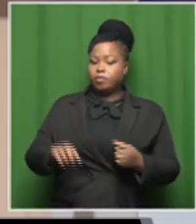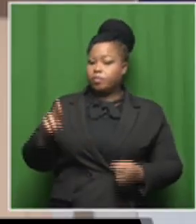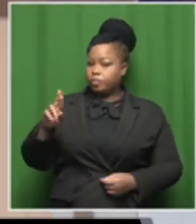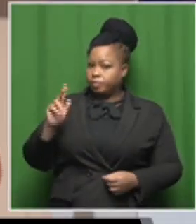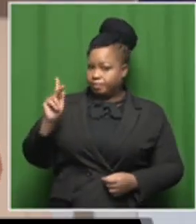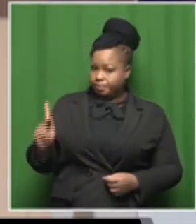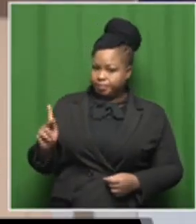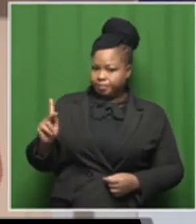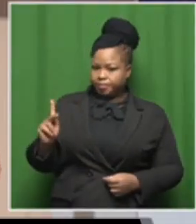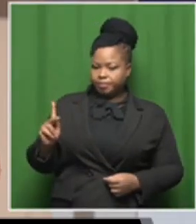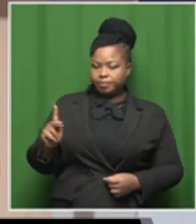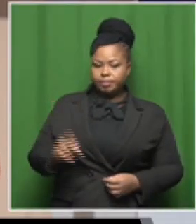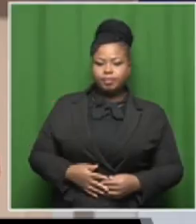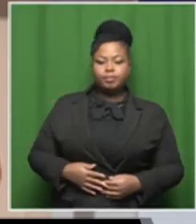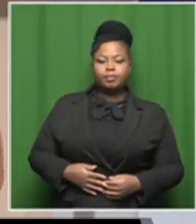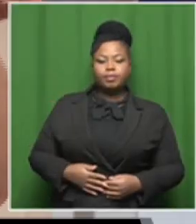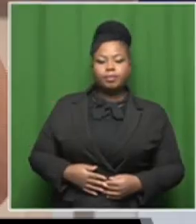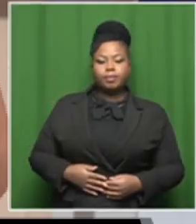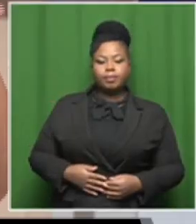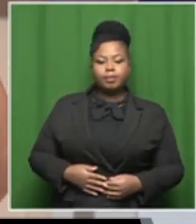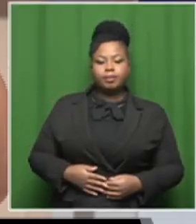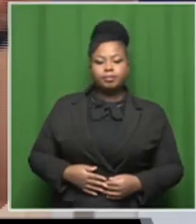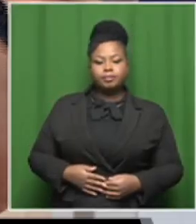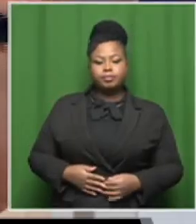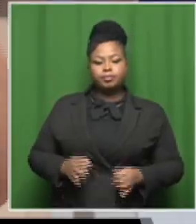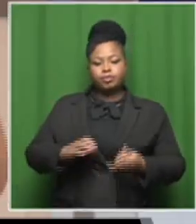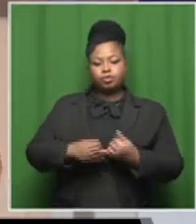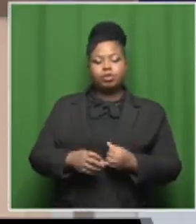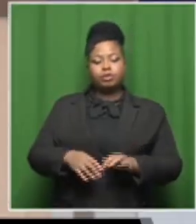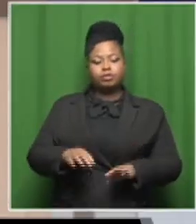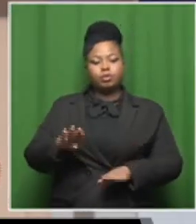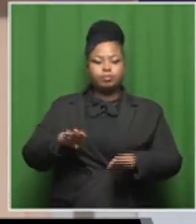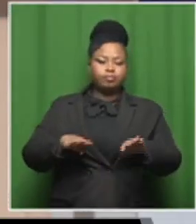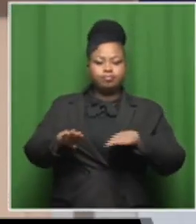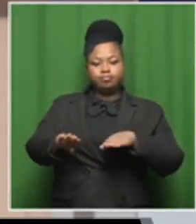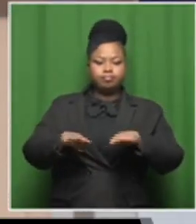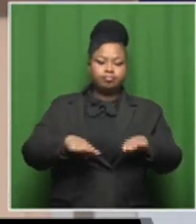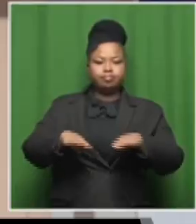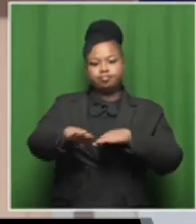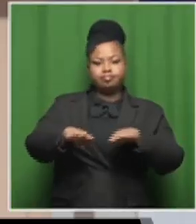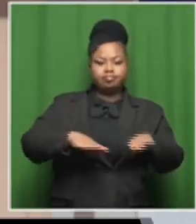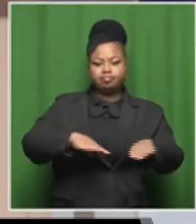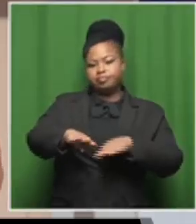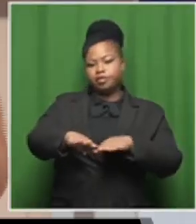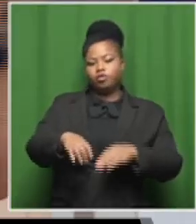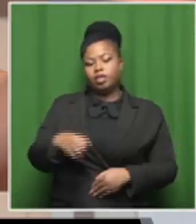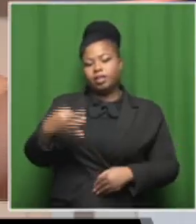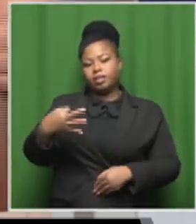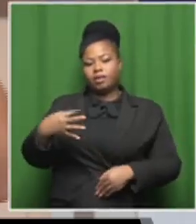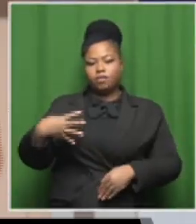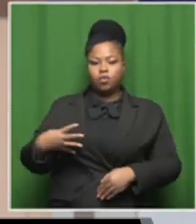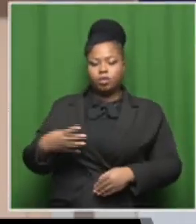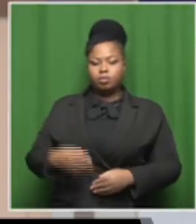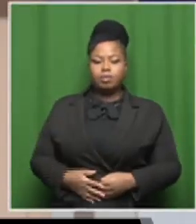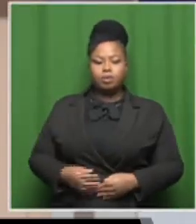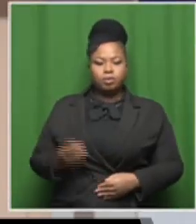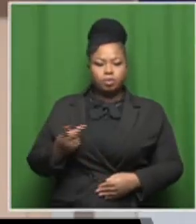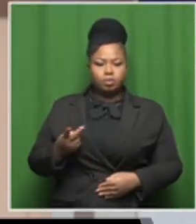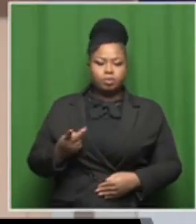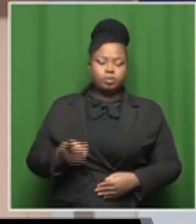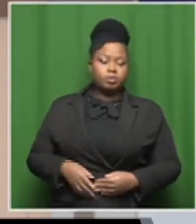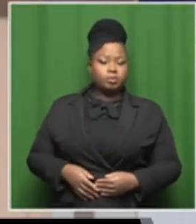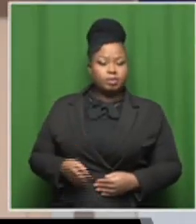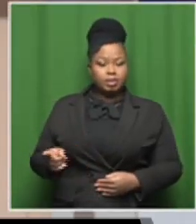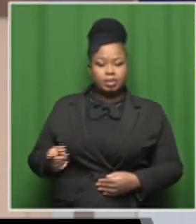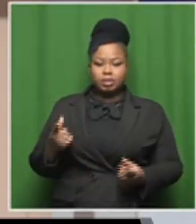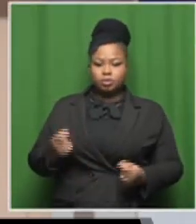UK for jostling positions in 3rd and 4th. And it just became, they had to literally go through